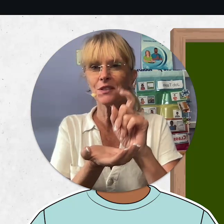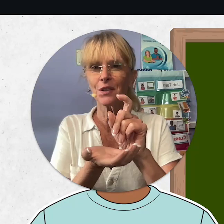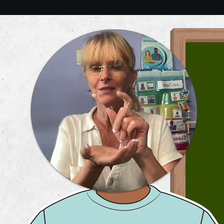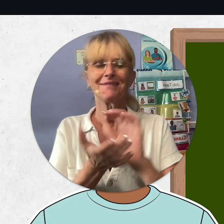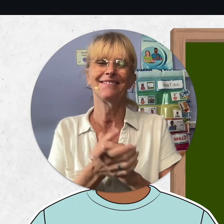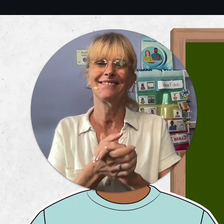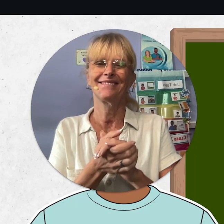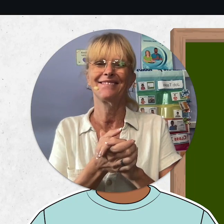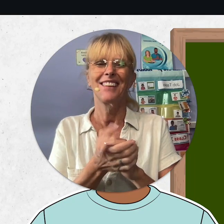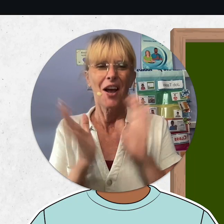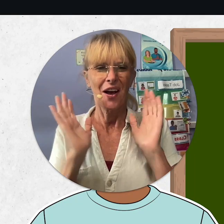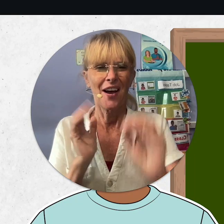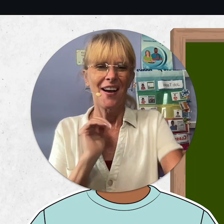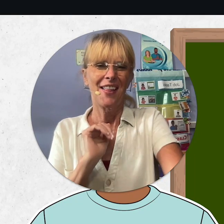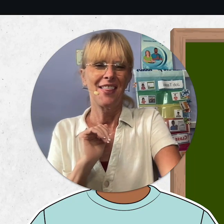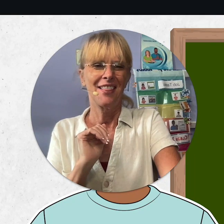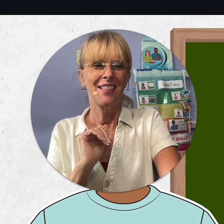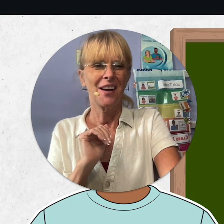squirt, squirt.